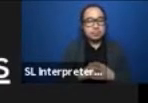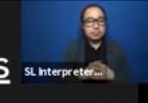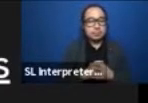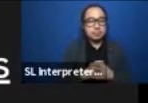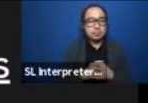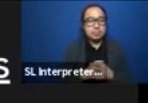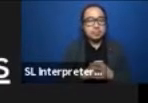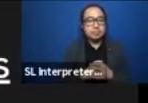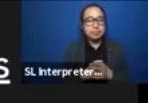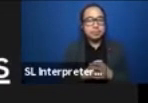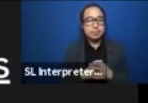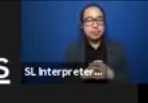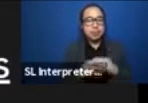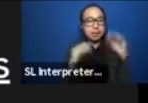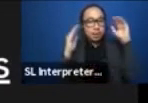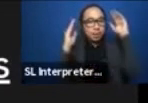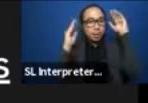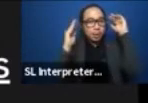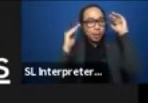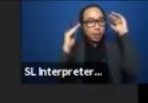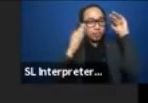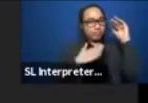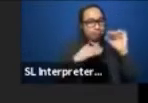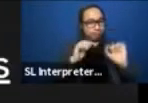Hoping that my presentation's visible.